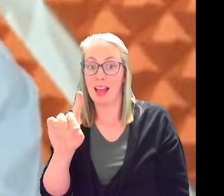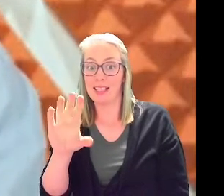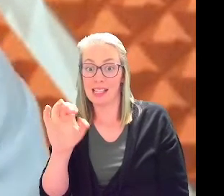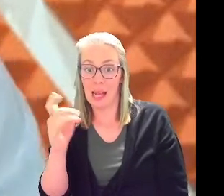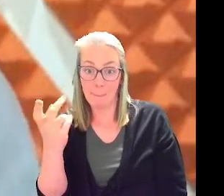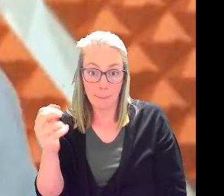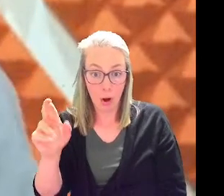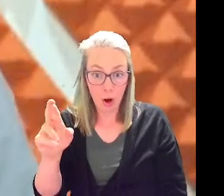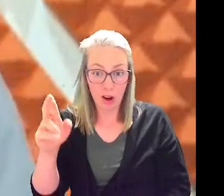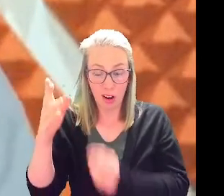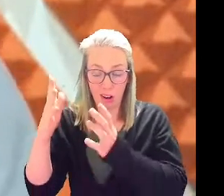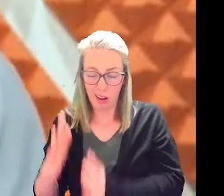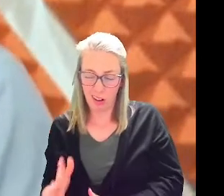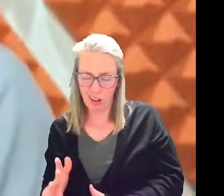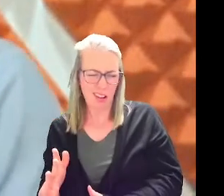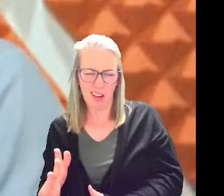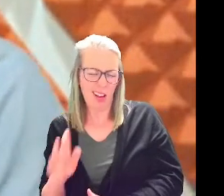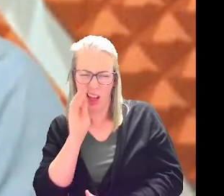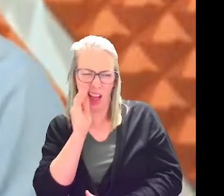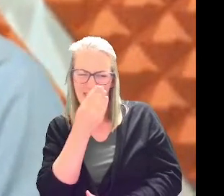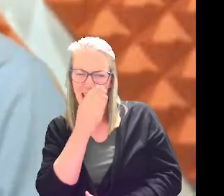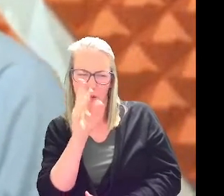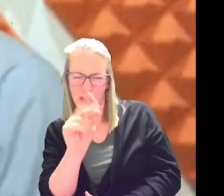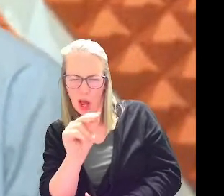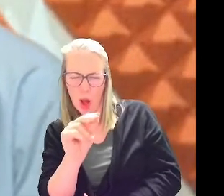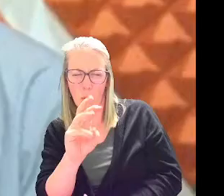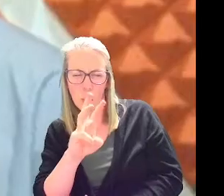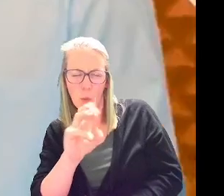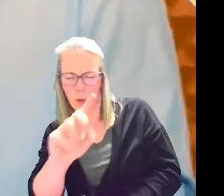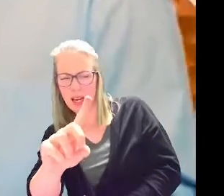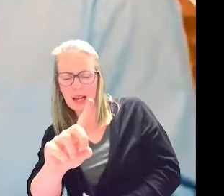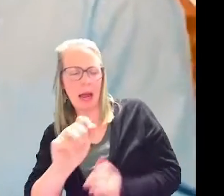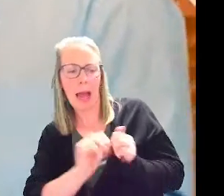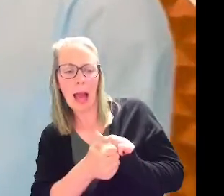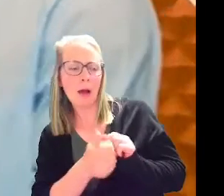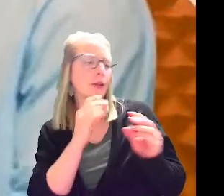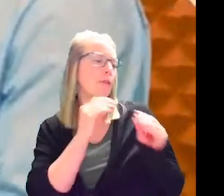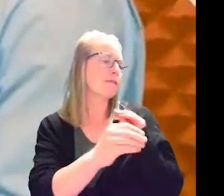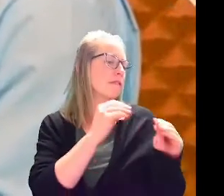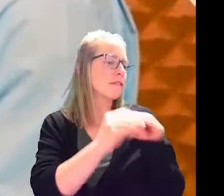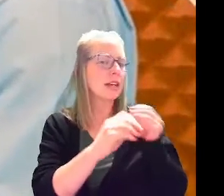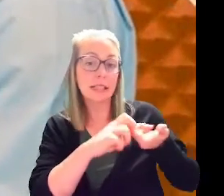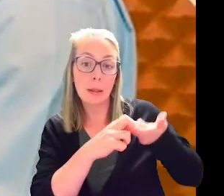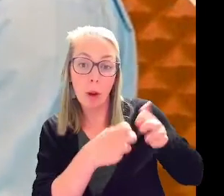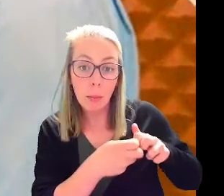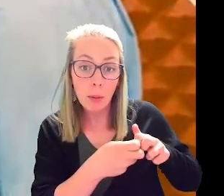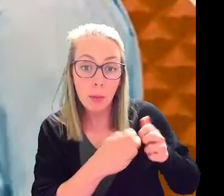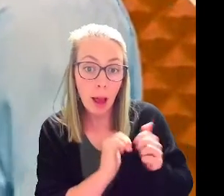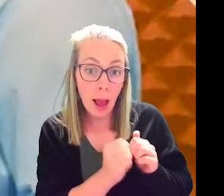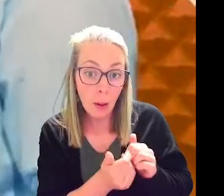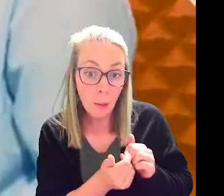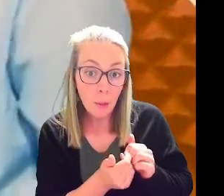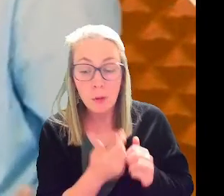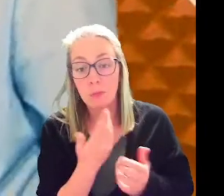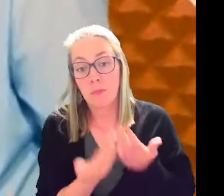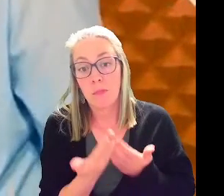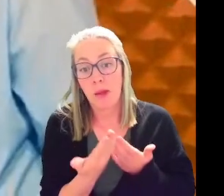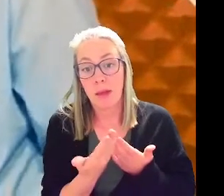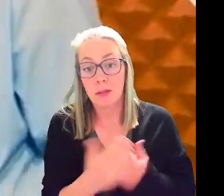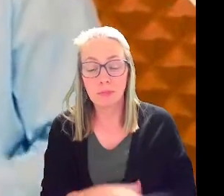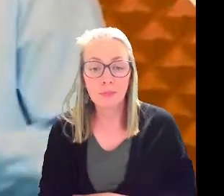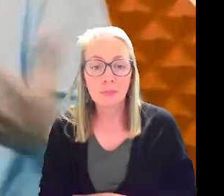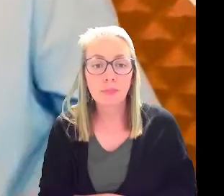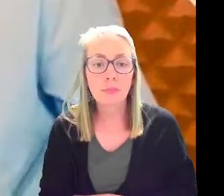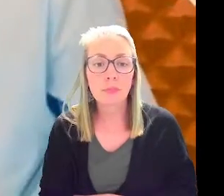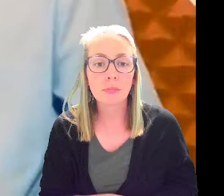weed. And so how do you go about actually taking care of that problem? So that might be something that you would do. Upkeep of